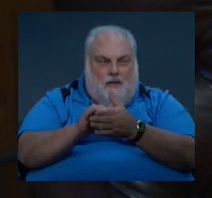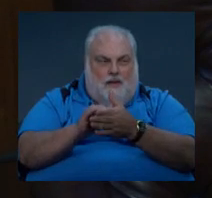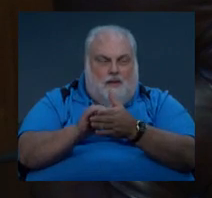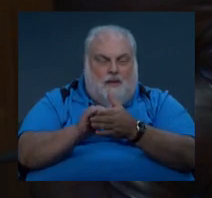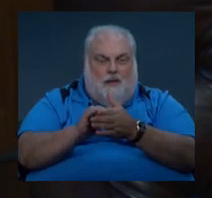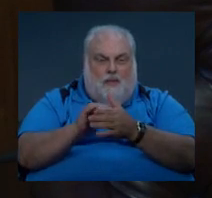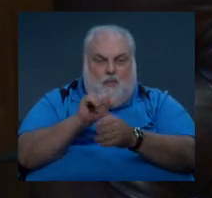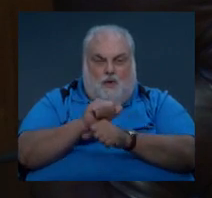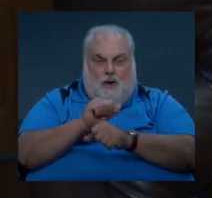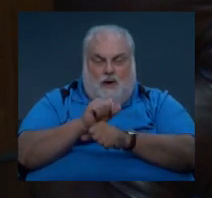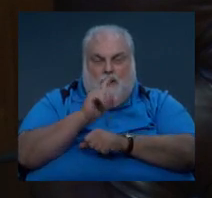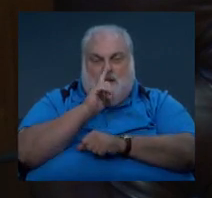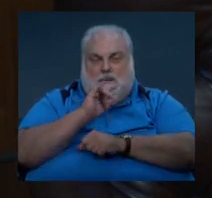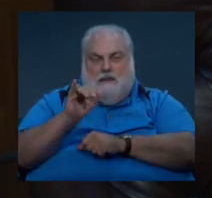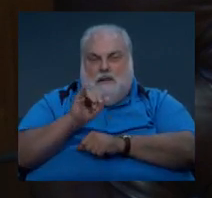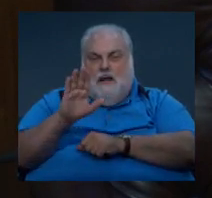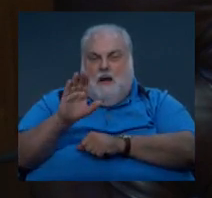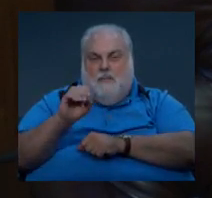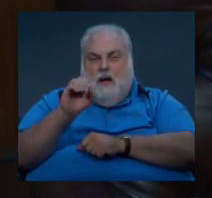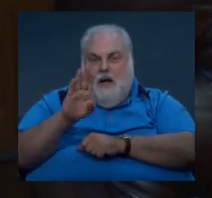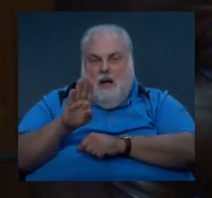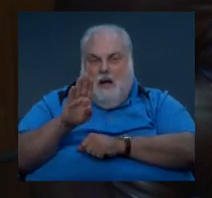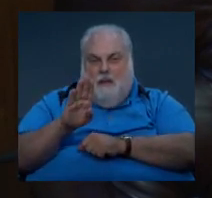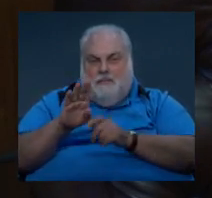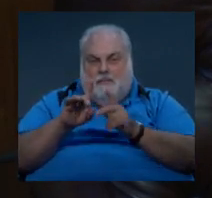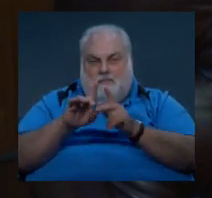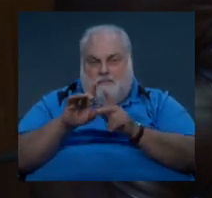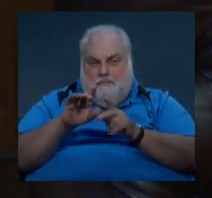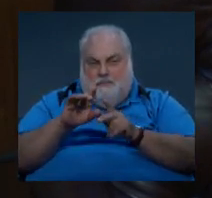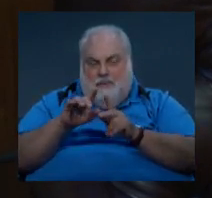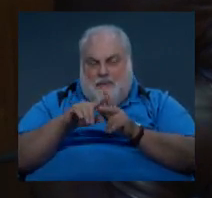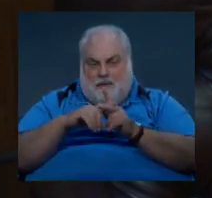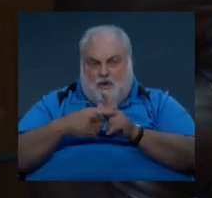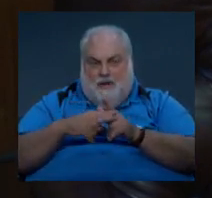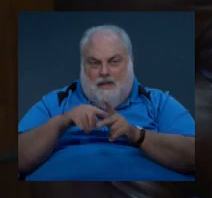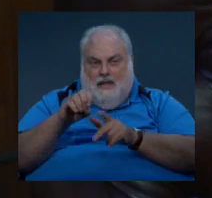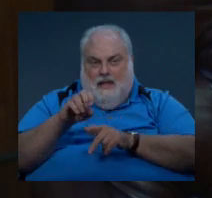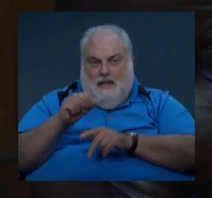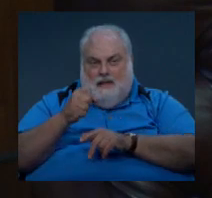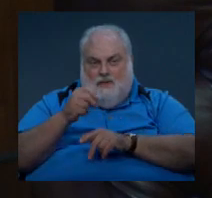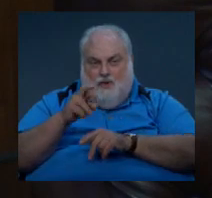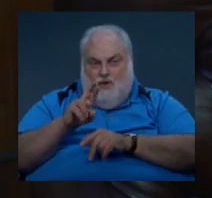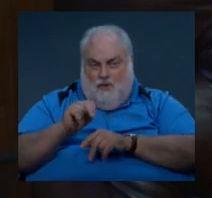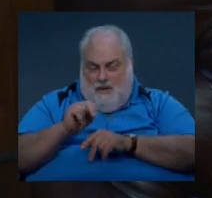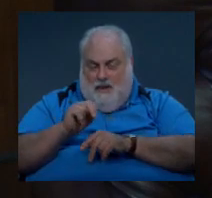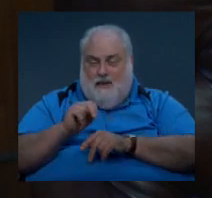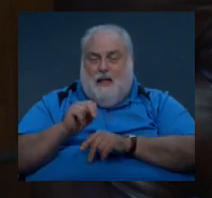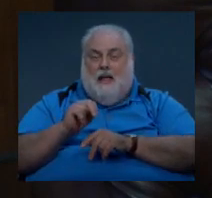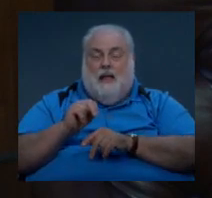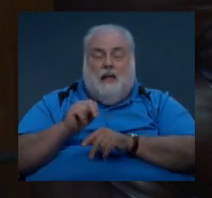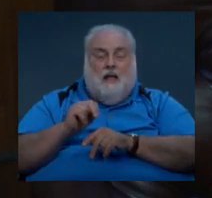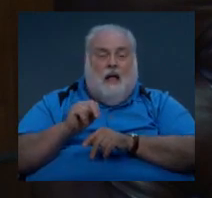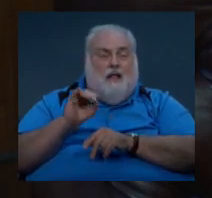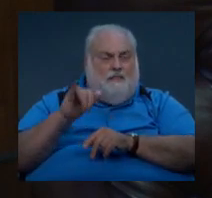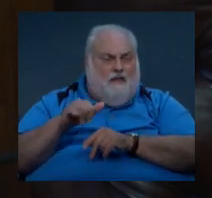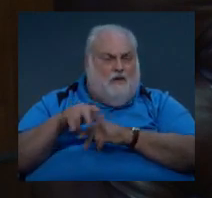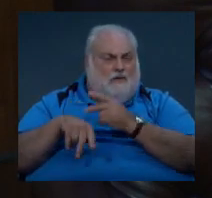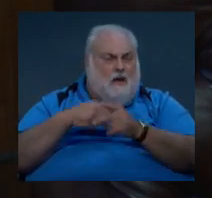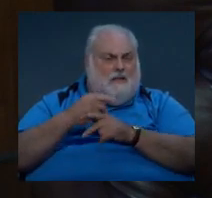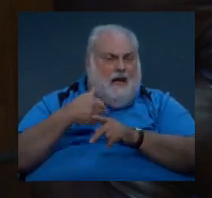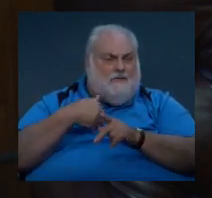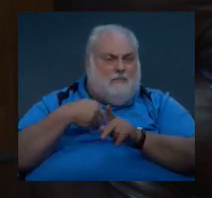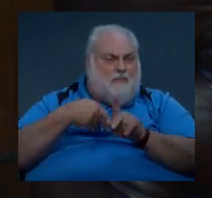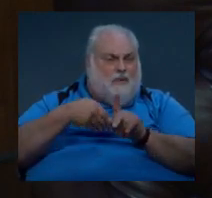guys like Bob East that started the East Initiative, those kind of entities that maybe want to serve that have a professional